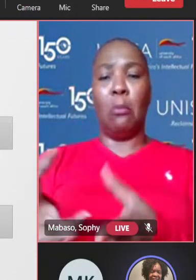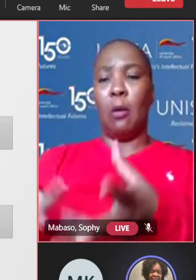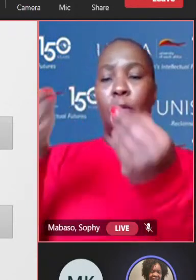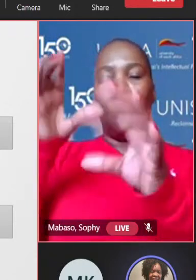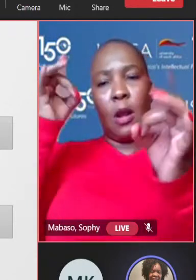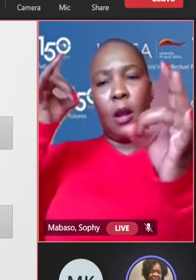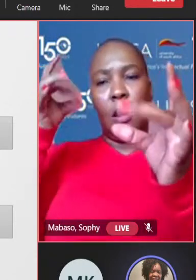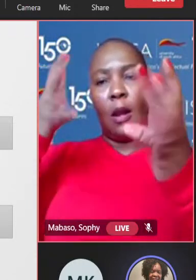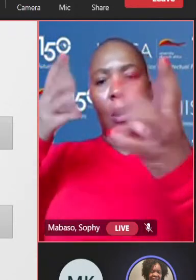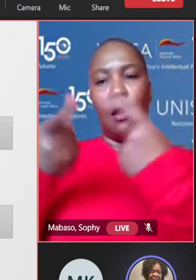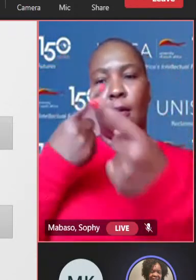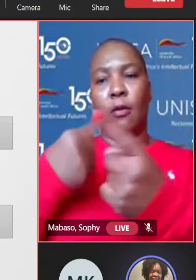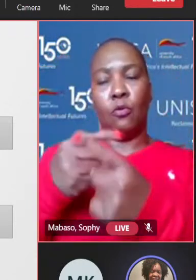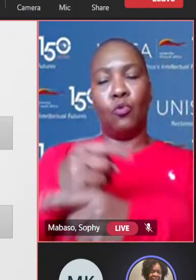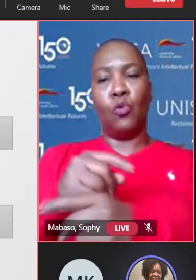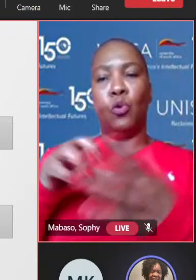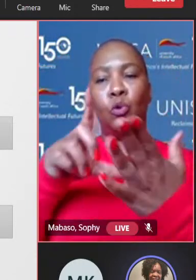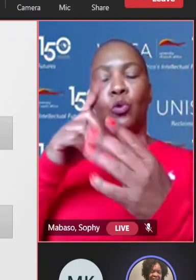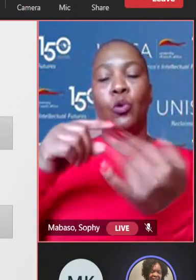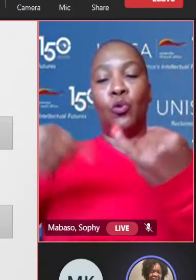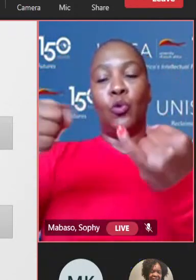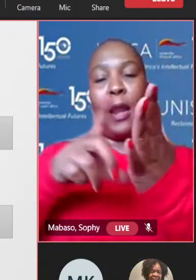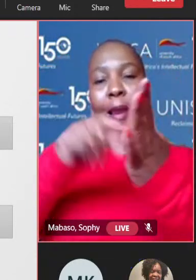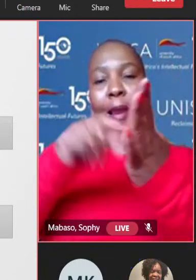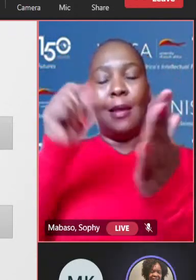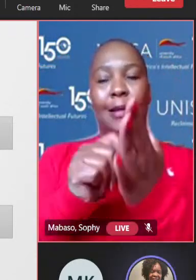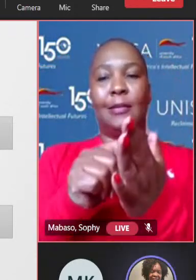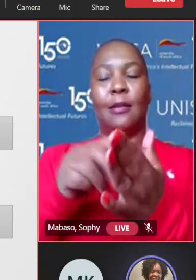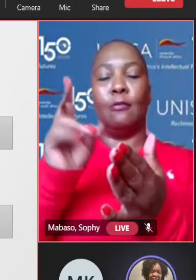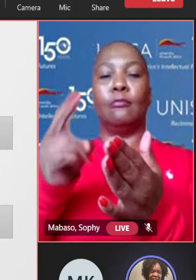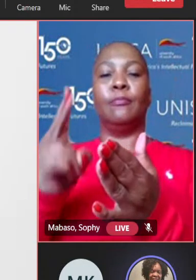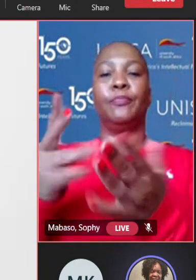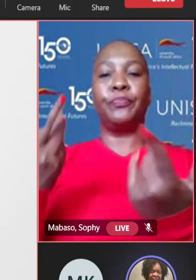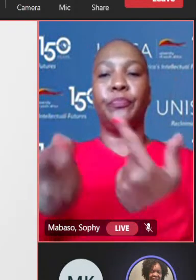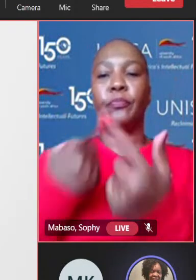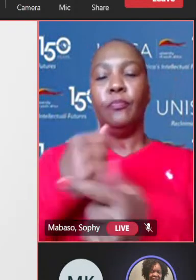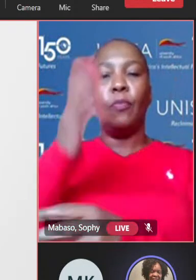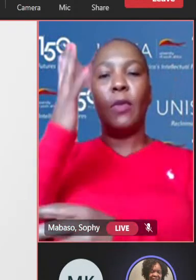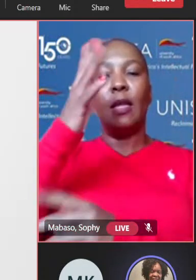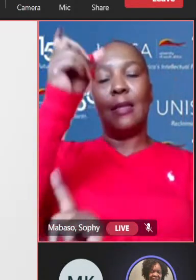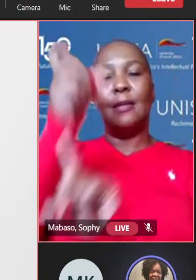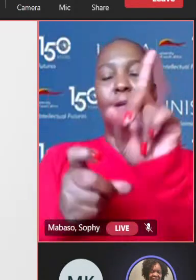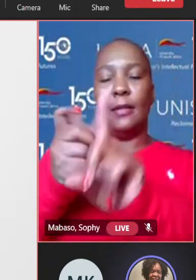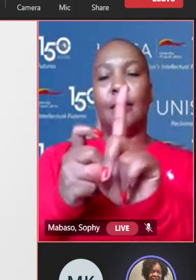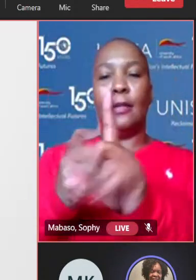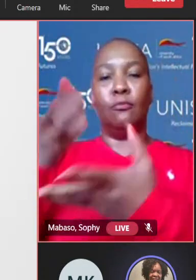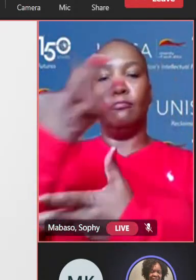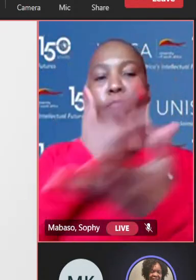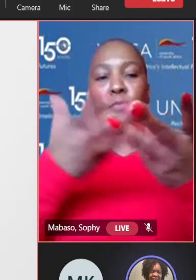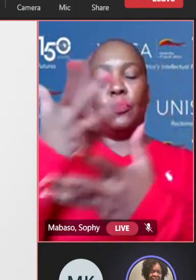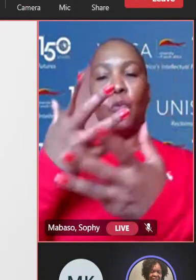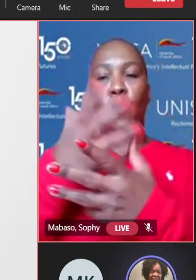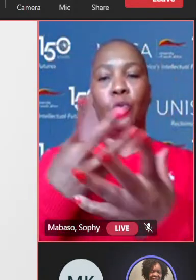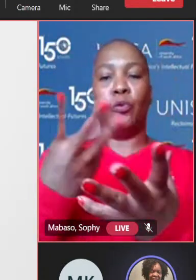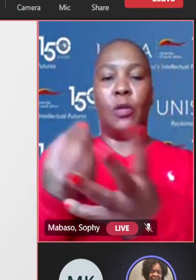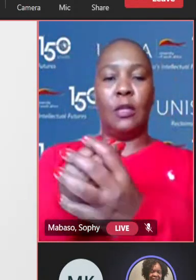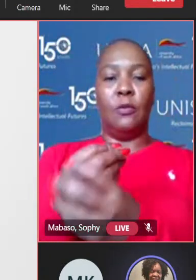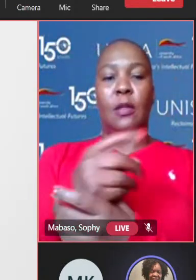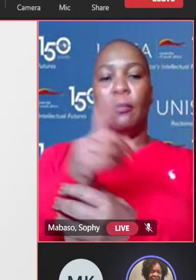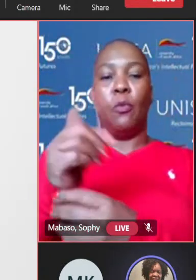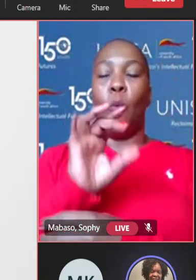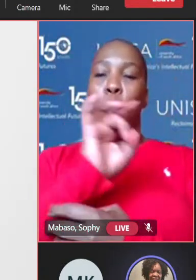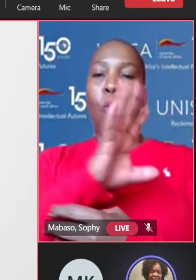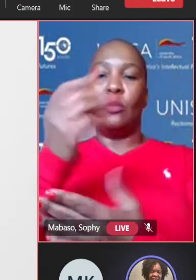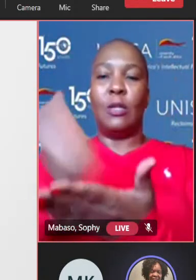from your tutorial letter as well as from your lecturers as you interact with them once you are registered for the